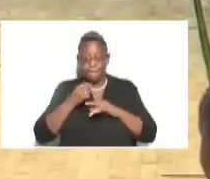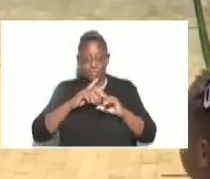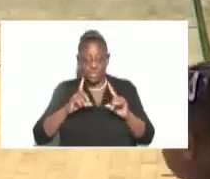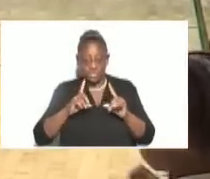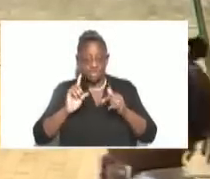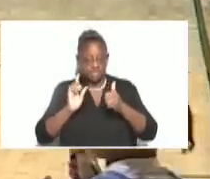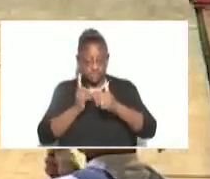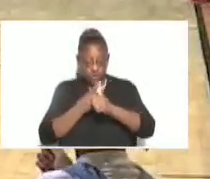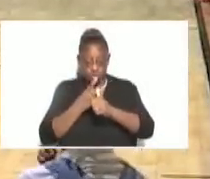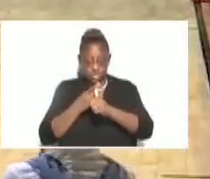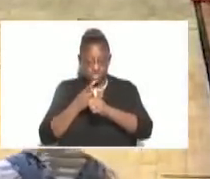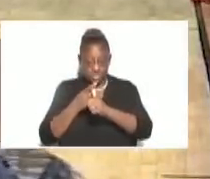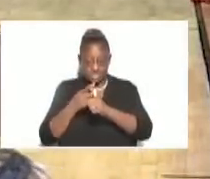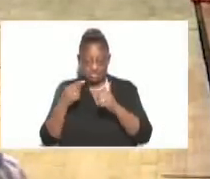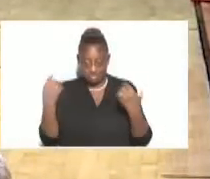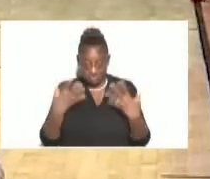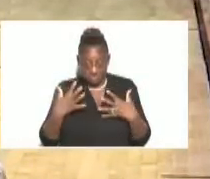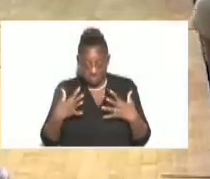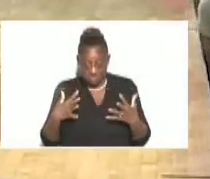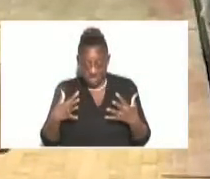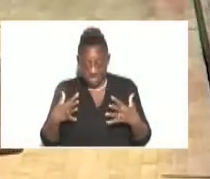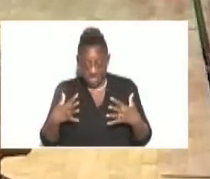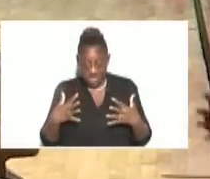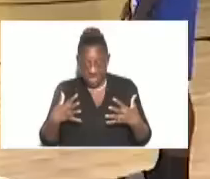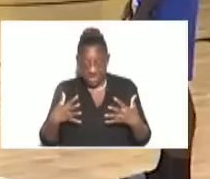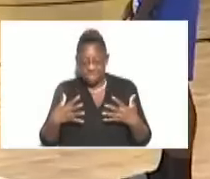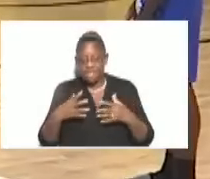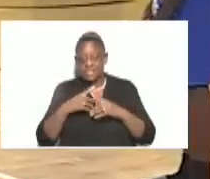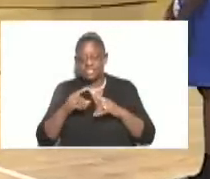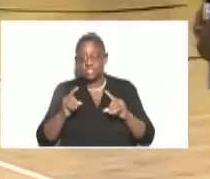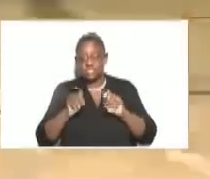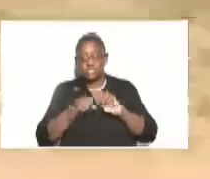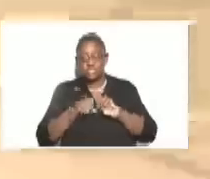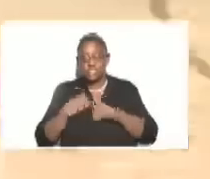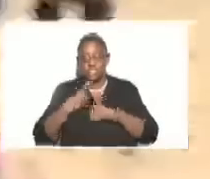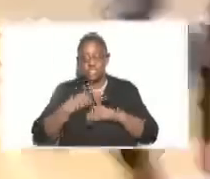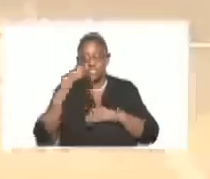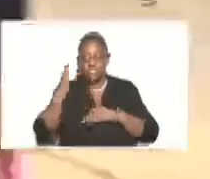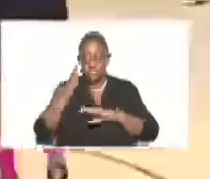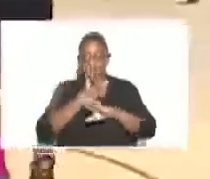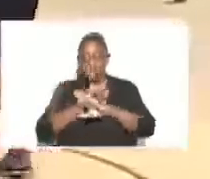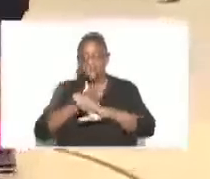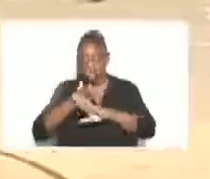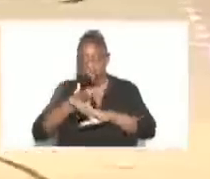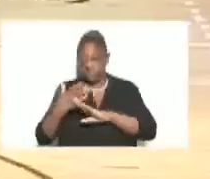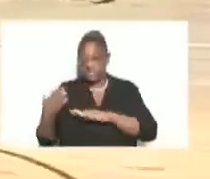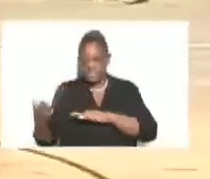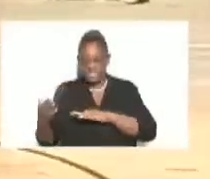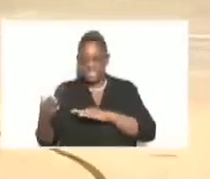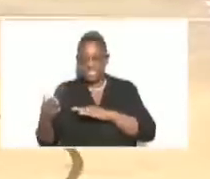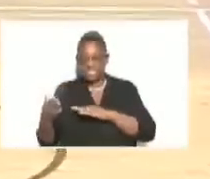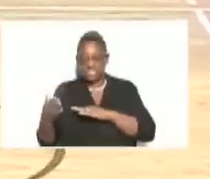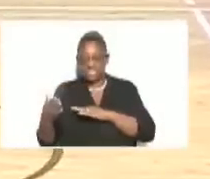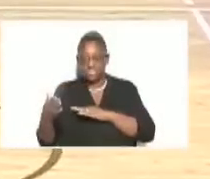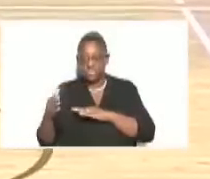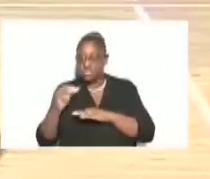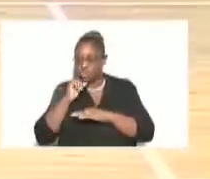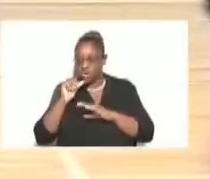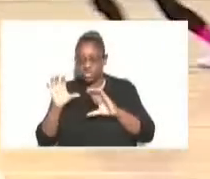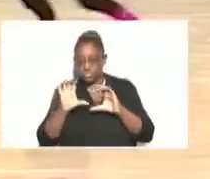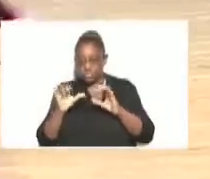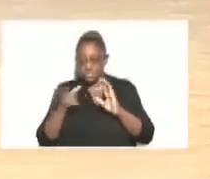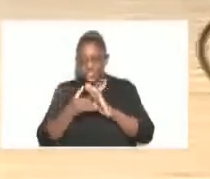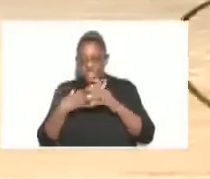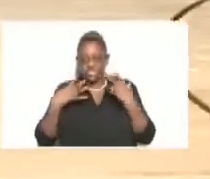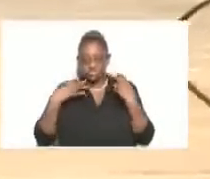it's first game jitters for the most part, and the way forward would be for us to improve upon the things that we didn't do well today, and of course